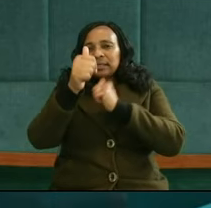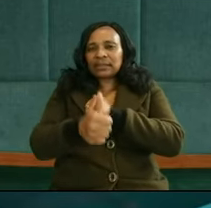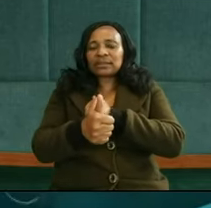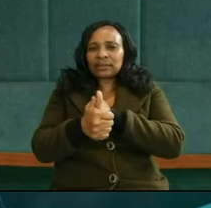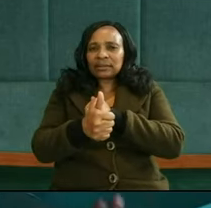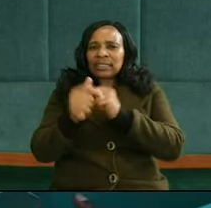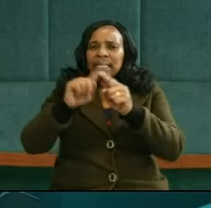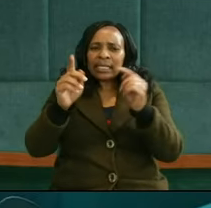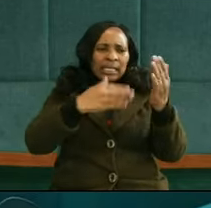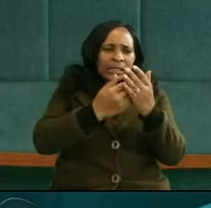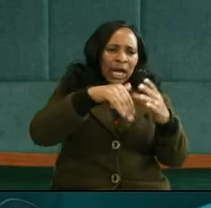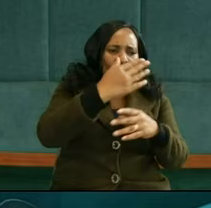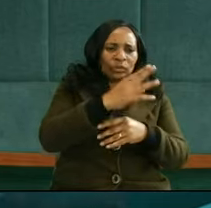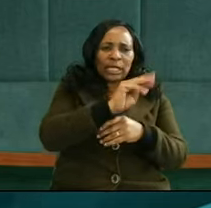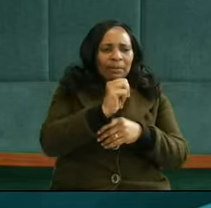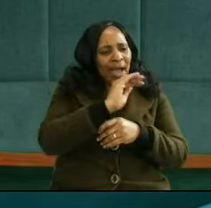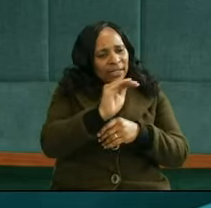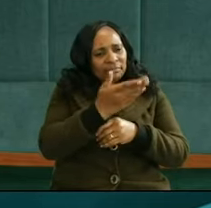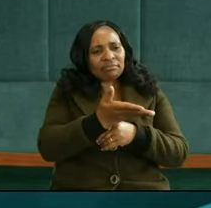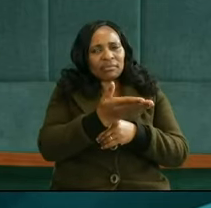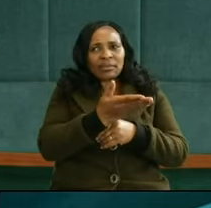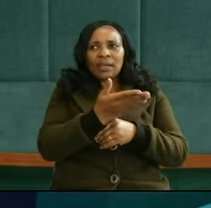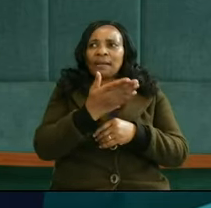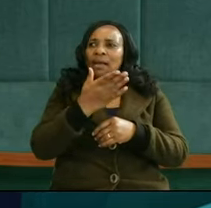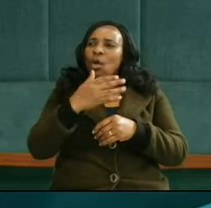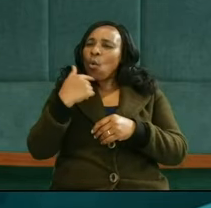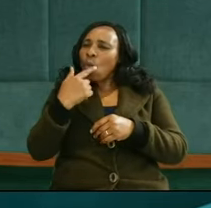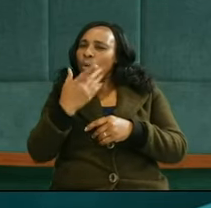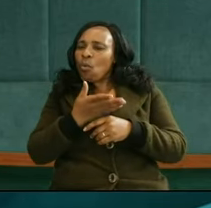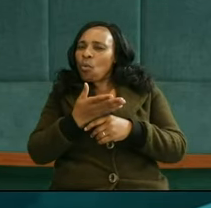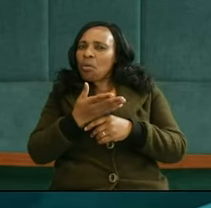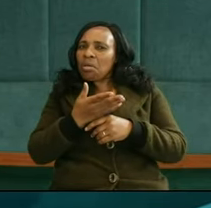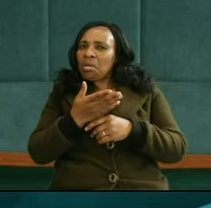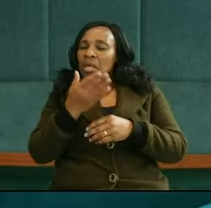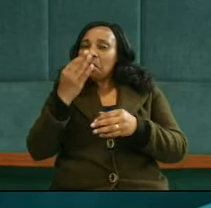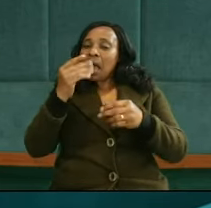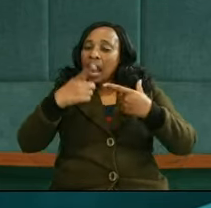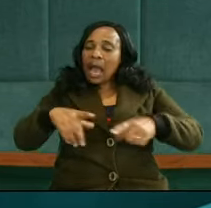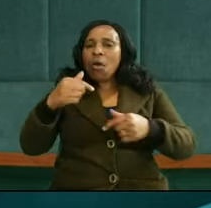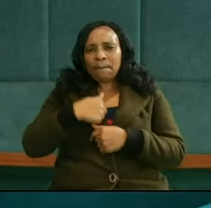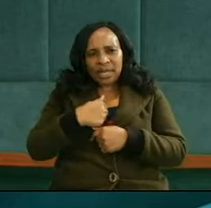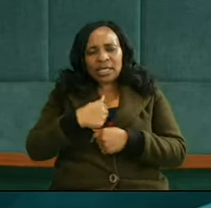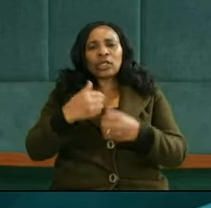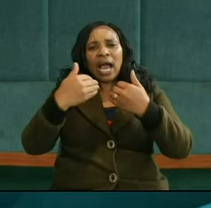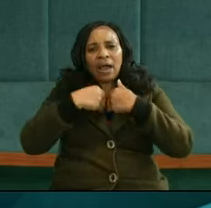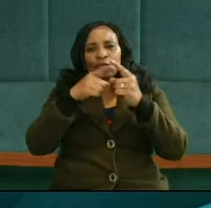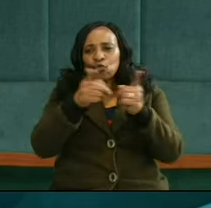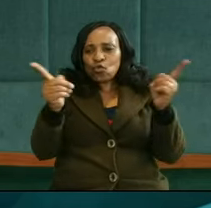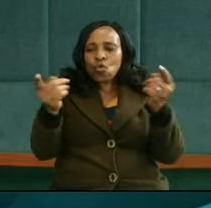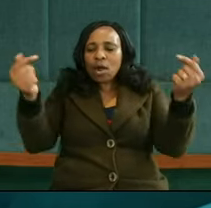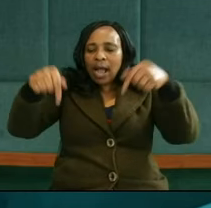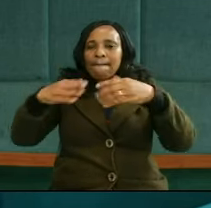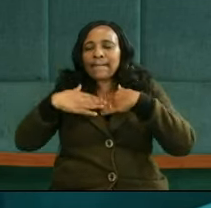And he reached out to them and asked them, "My lords, if you don't mind, allow me to have you come into my